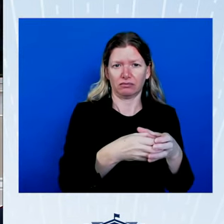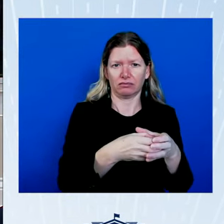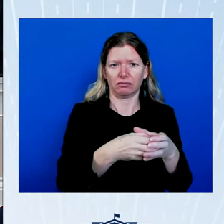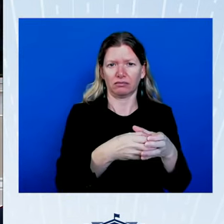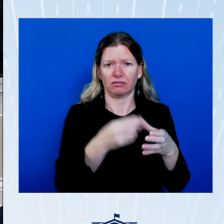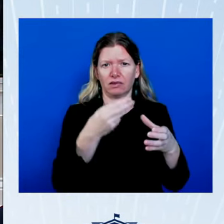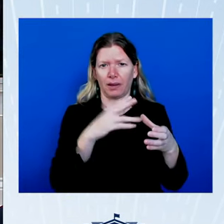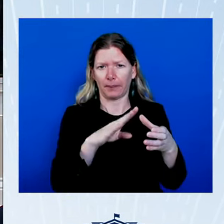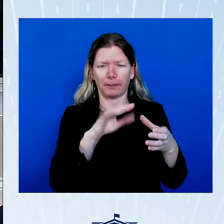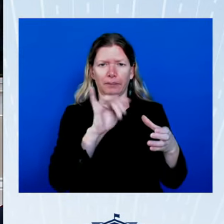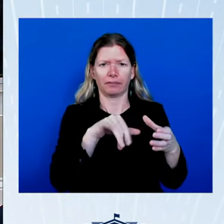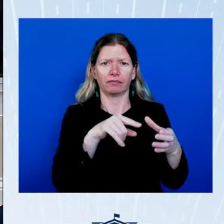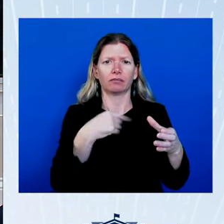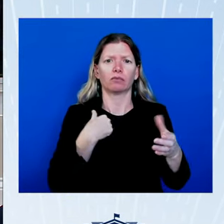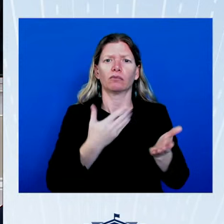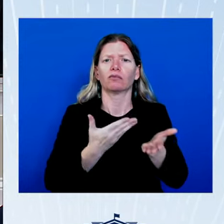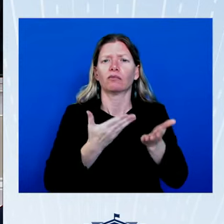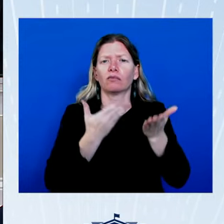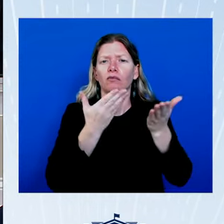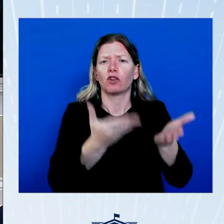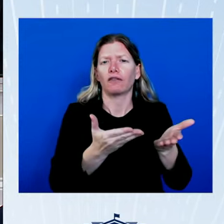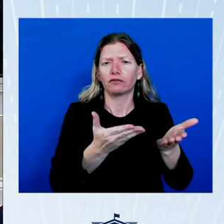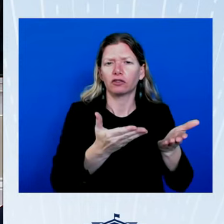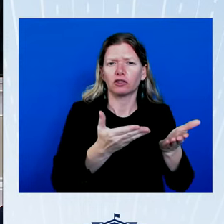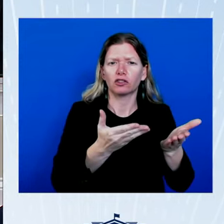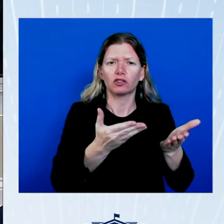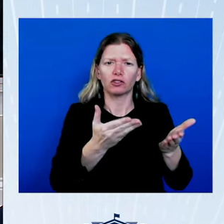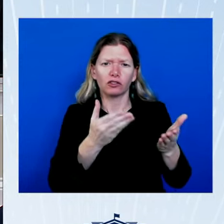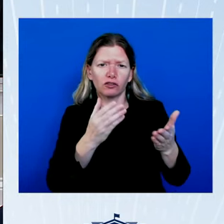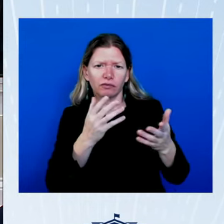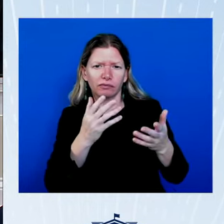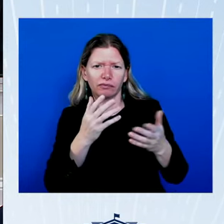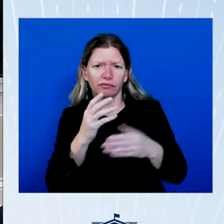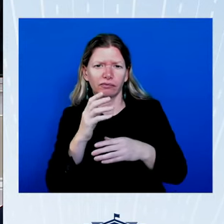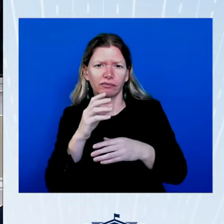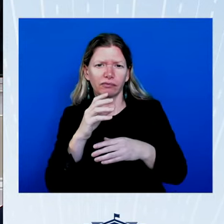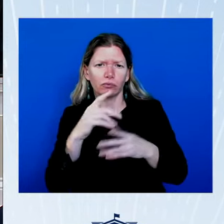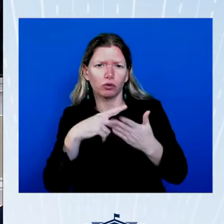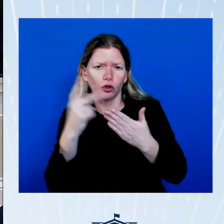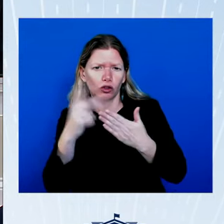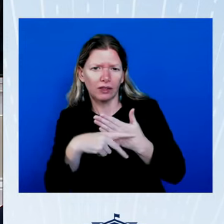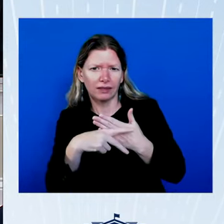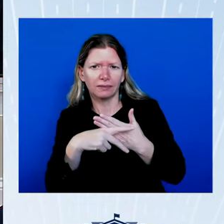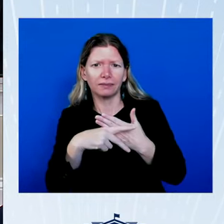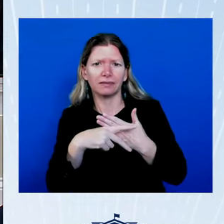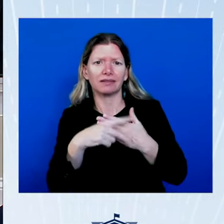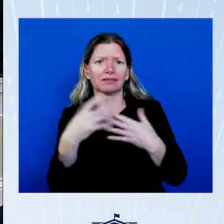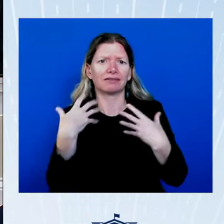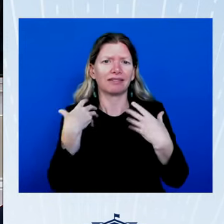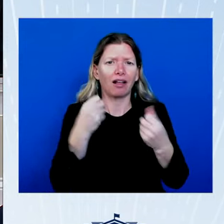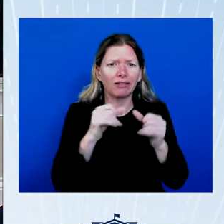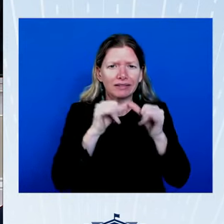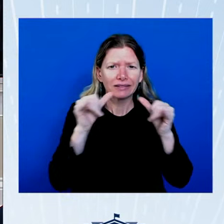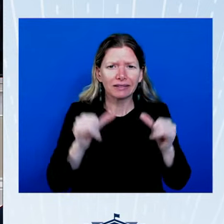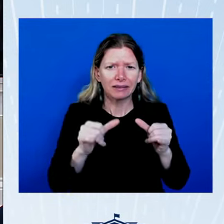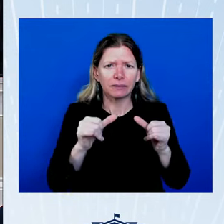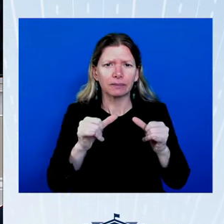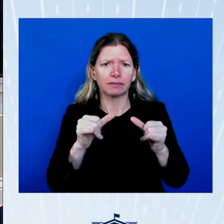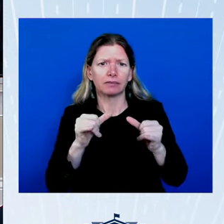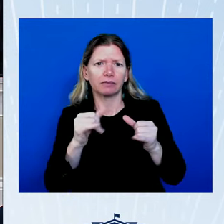the IRA, where there's finances to be able to do that. There is a climate and health Health Outlook product that comes out